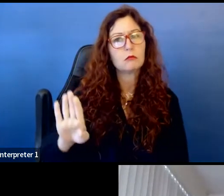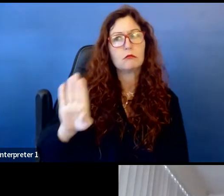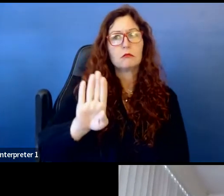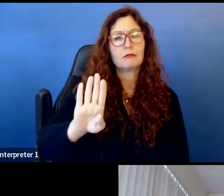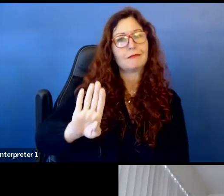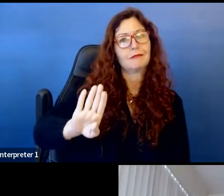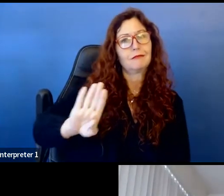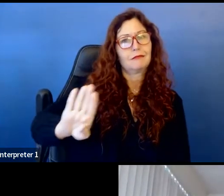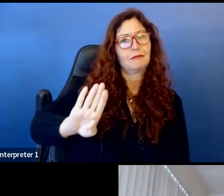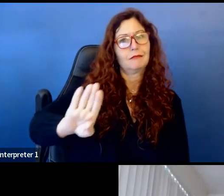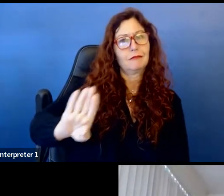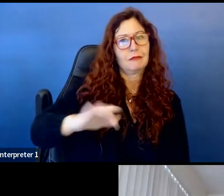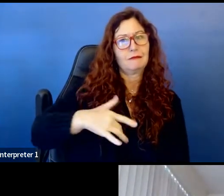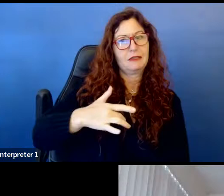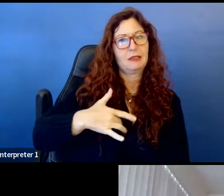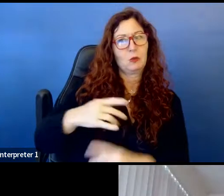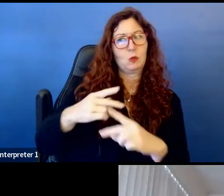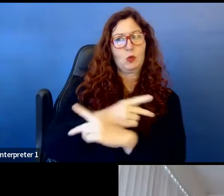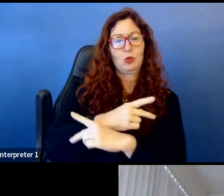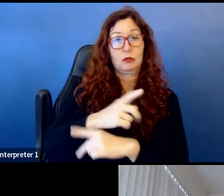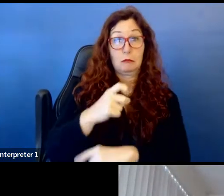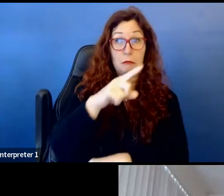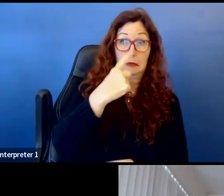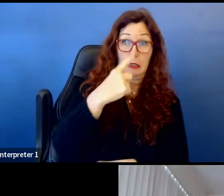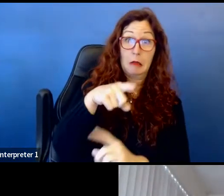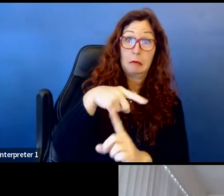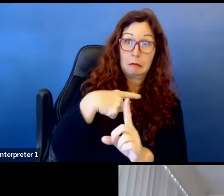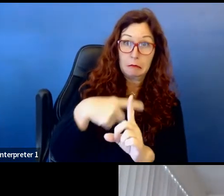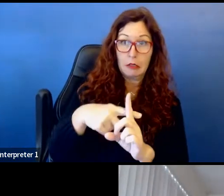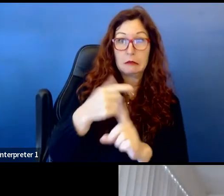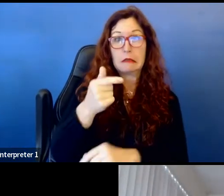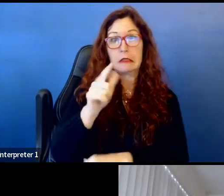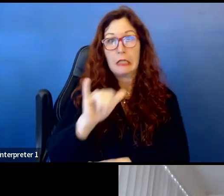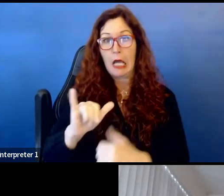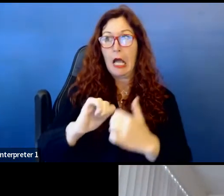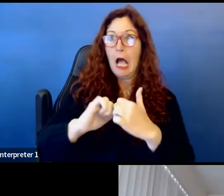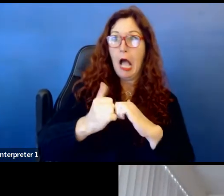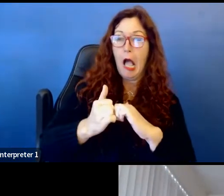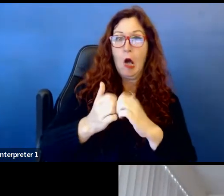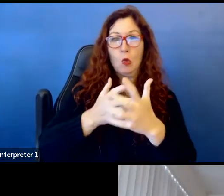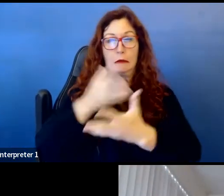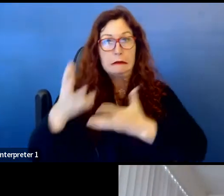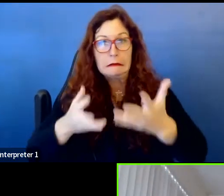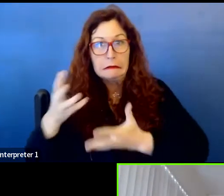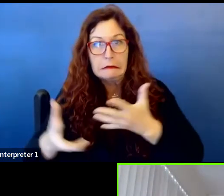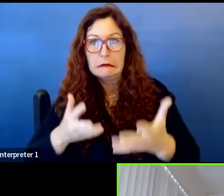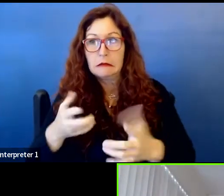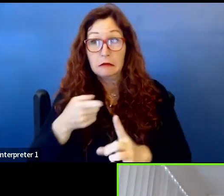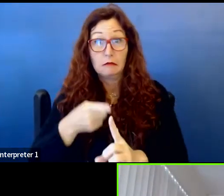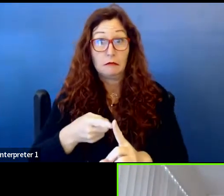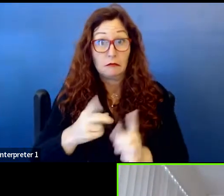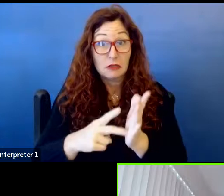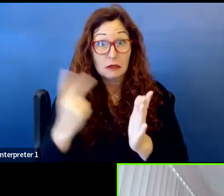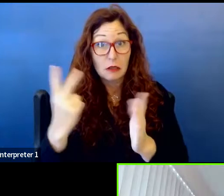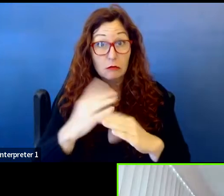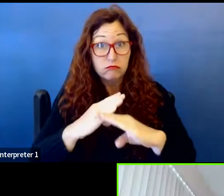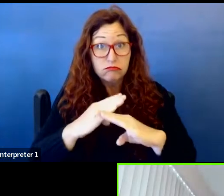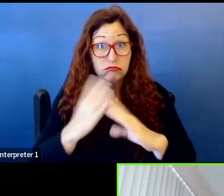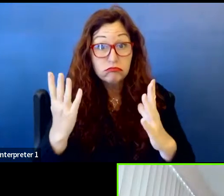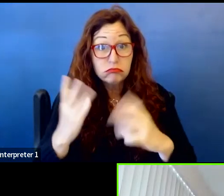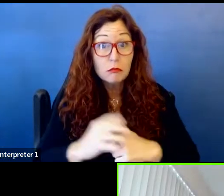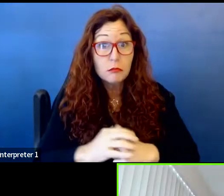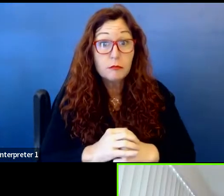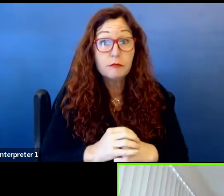intersectional barriers that we should be paying particular attention to that's a good question